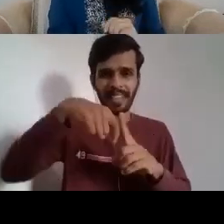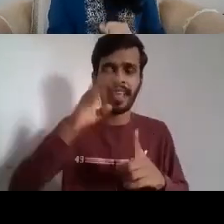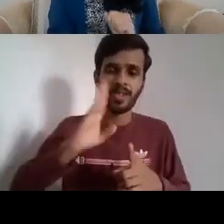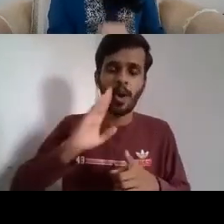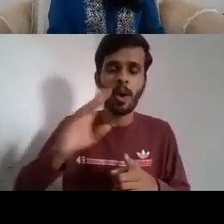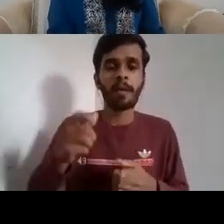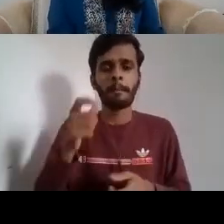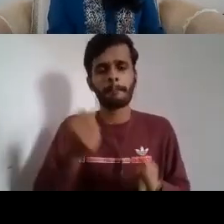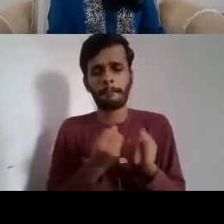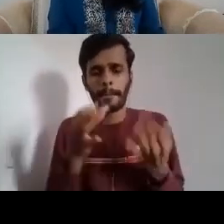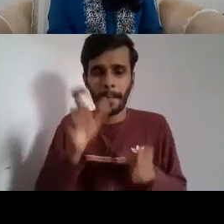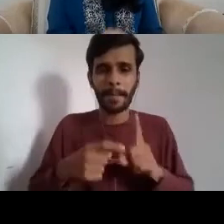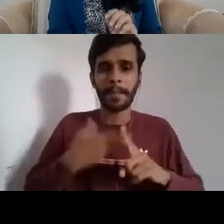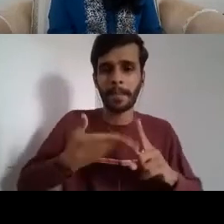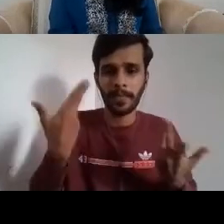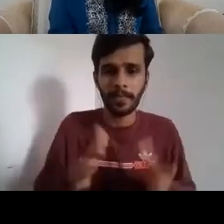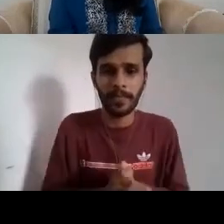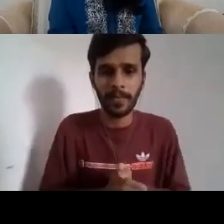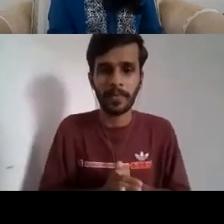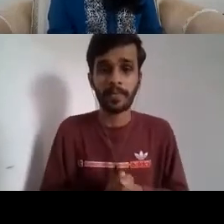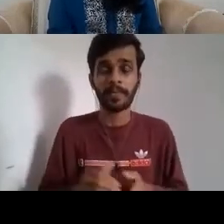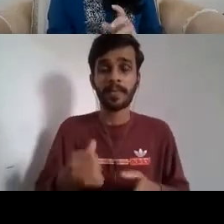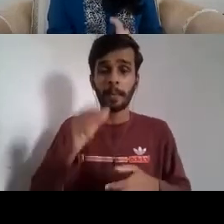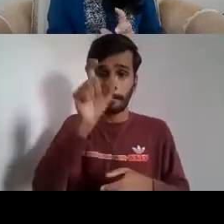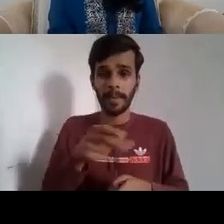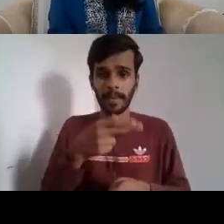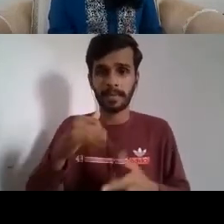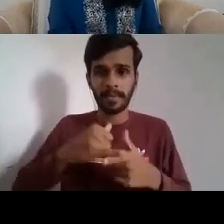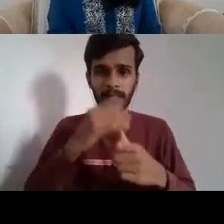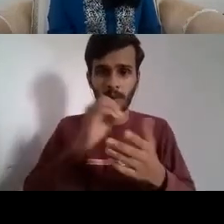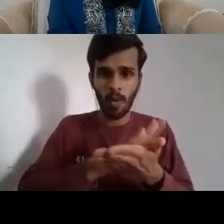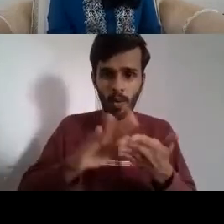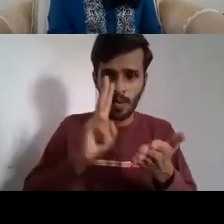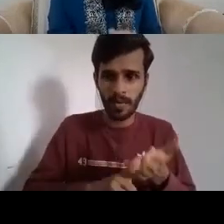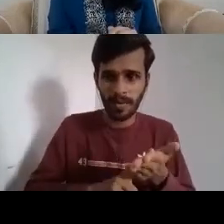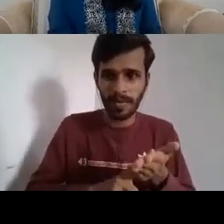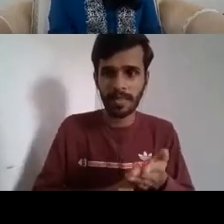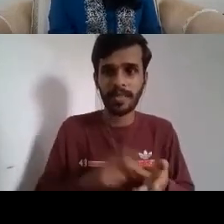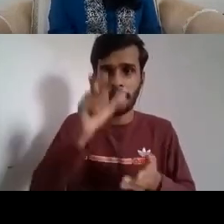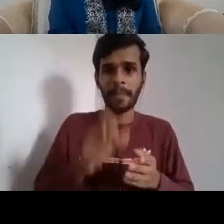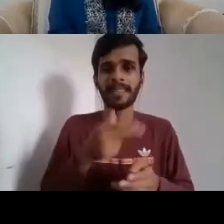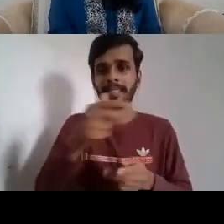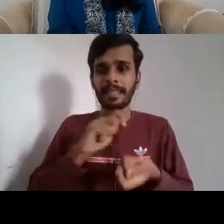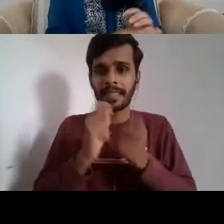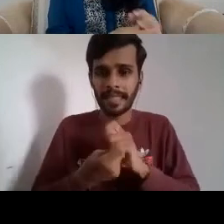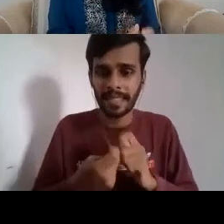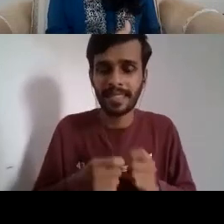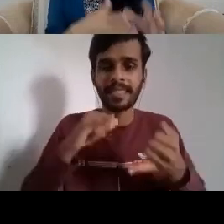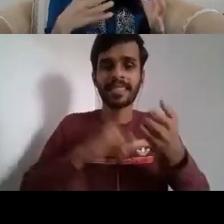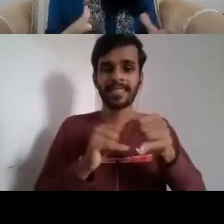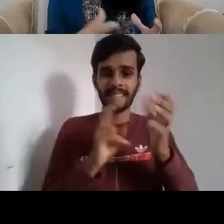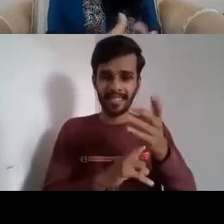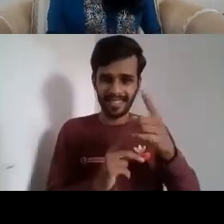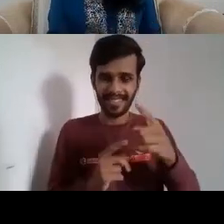American jazz saxophonist John Coltrane named his son Ravi after the sitar maestro, from whom he learned